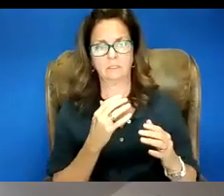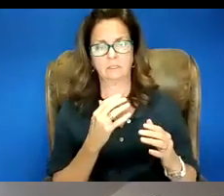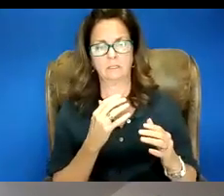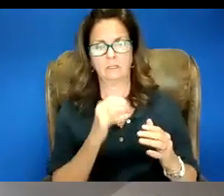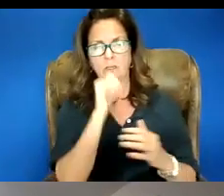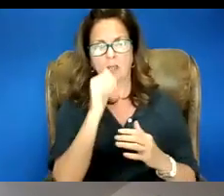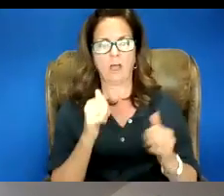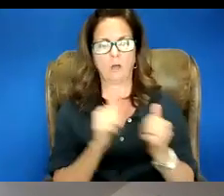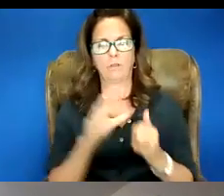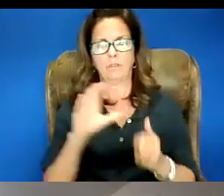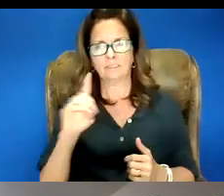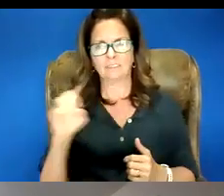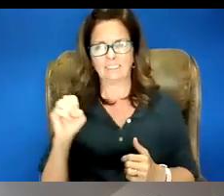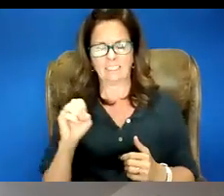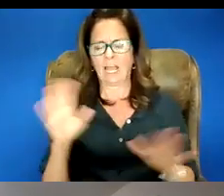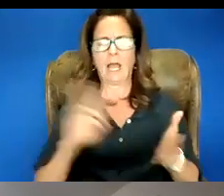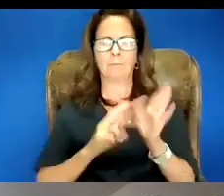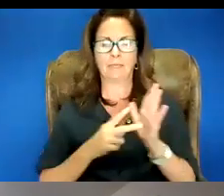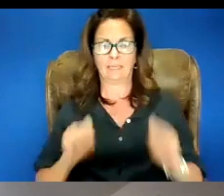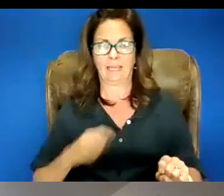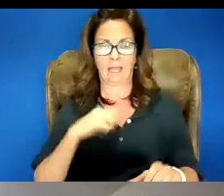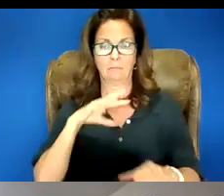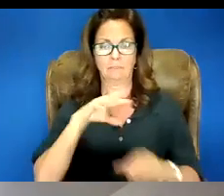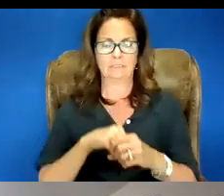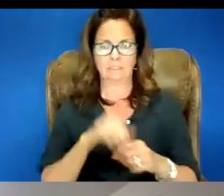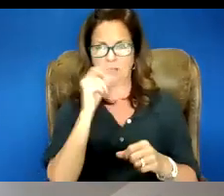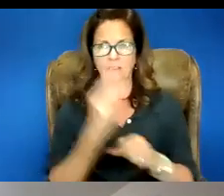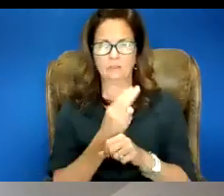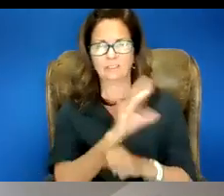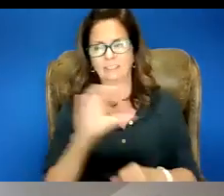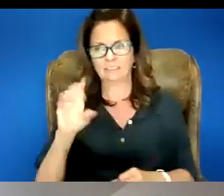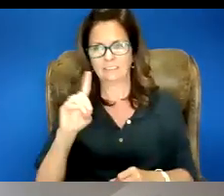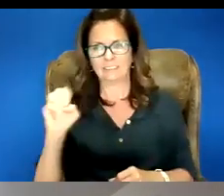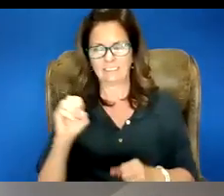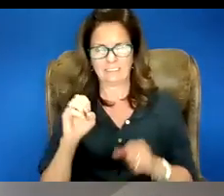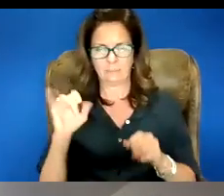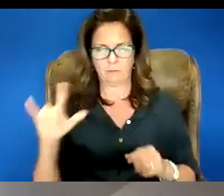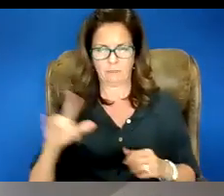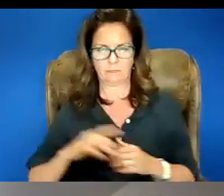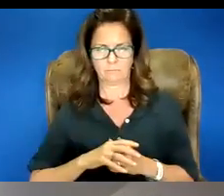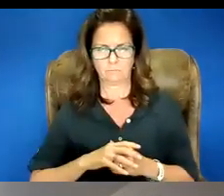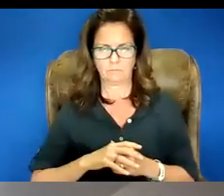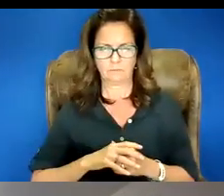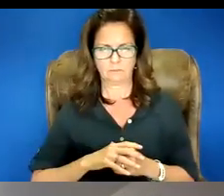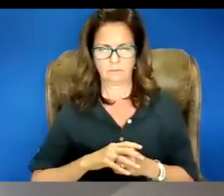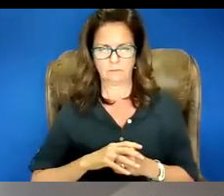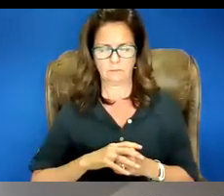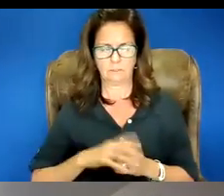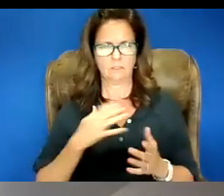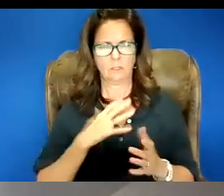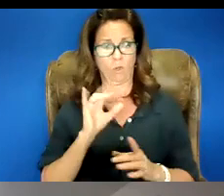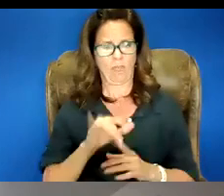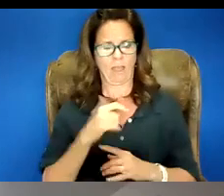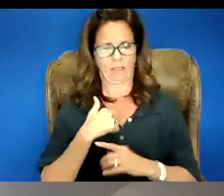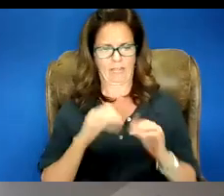Or can I participate, excuse me? Yeah, so I guess the question as far as balancing